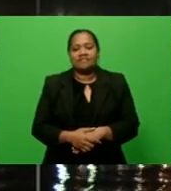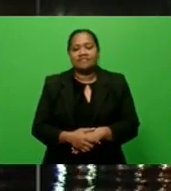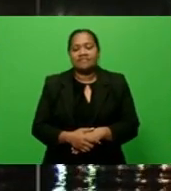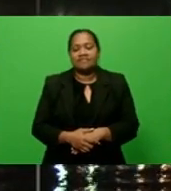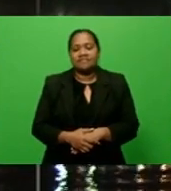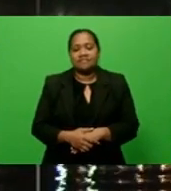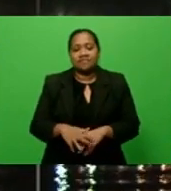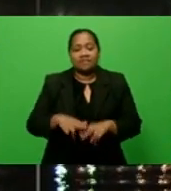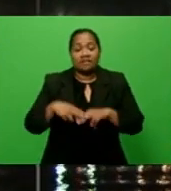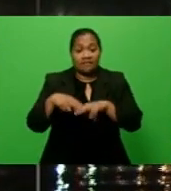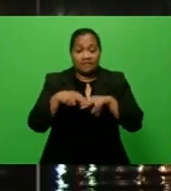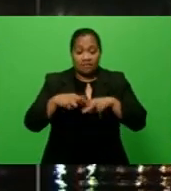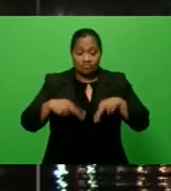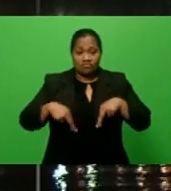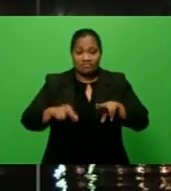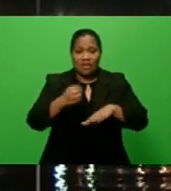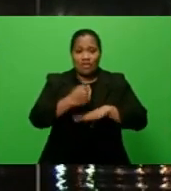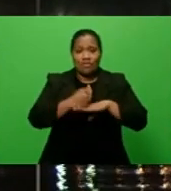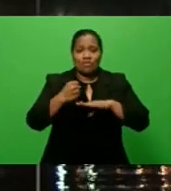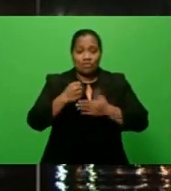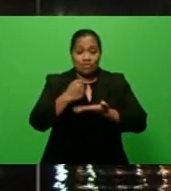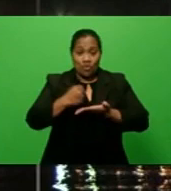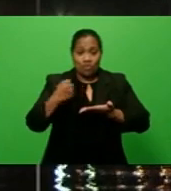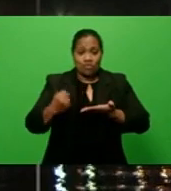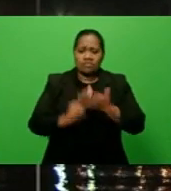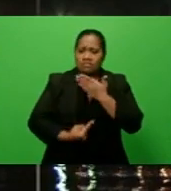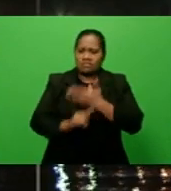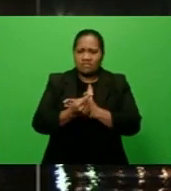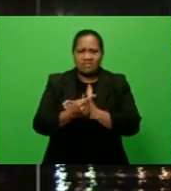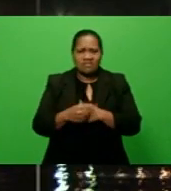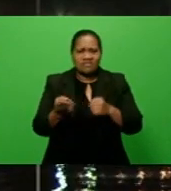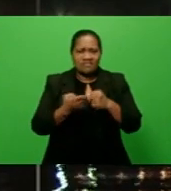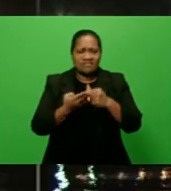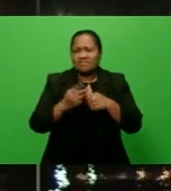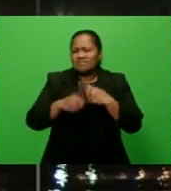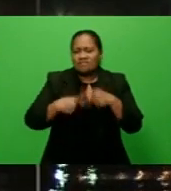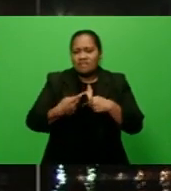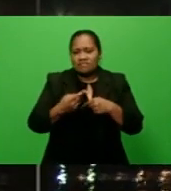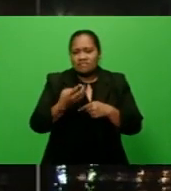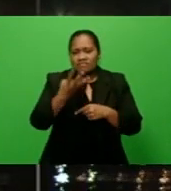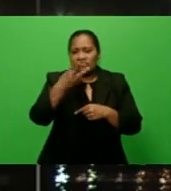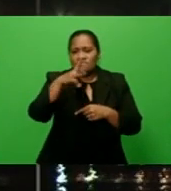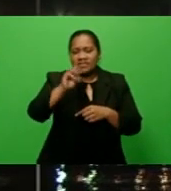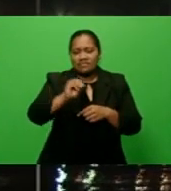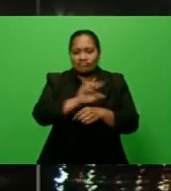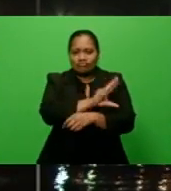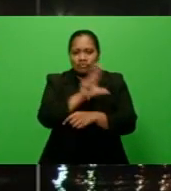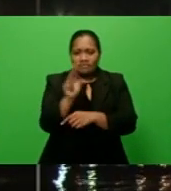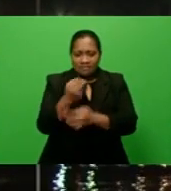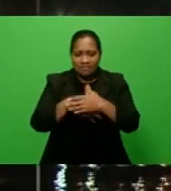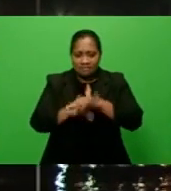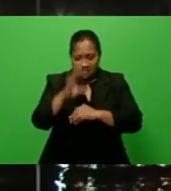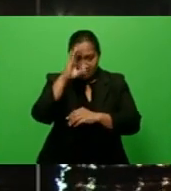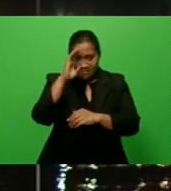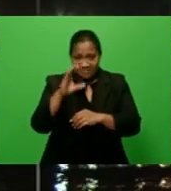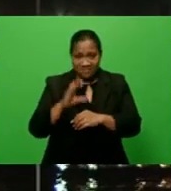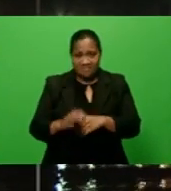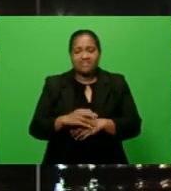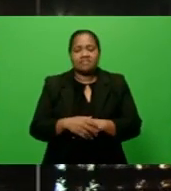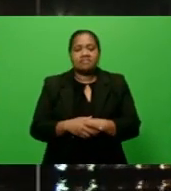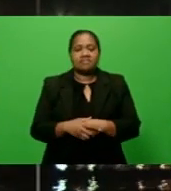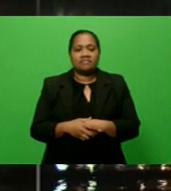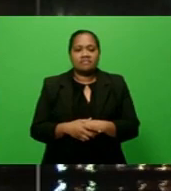The Fiji Roads Authority has replaced about 30 bridges around the country. FRA Chief Executive Jonathan Moore says throughout